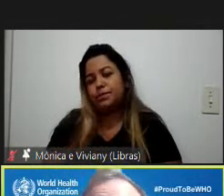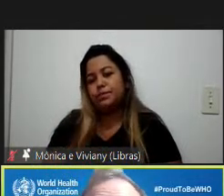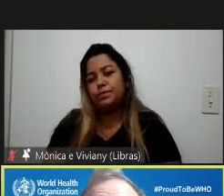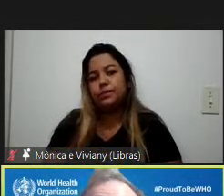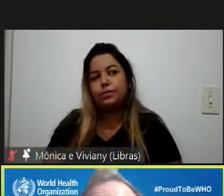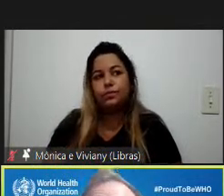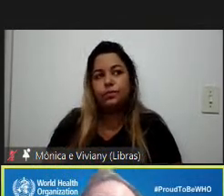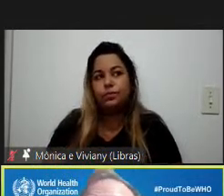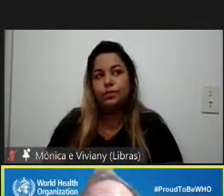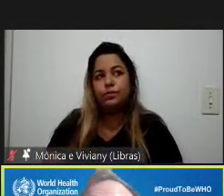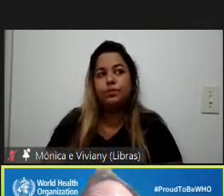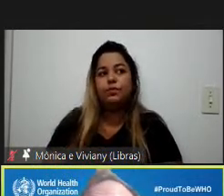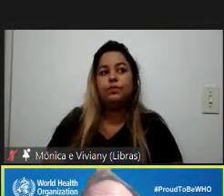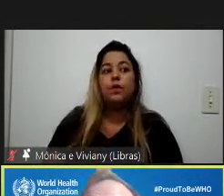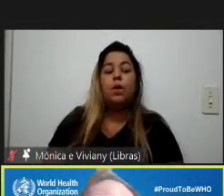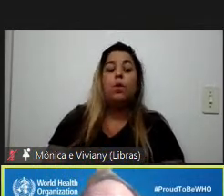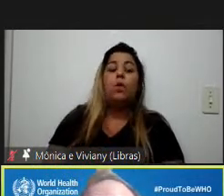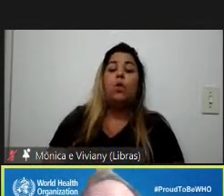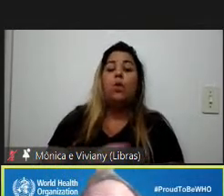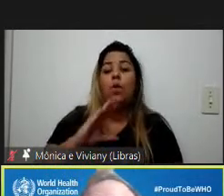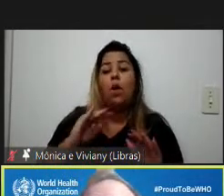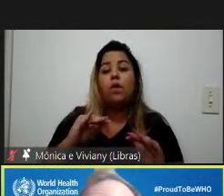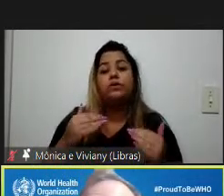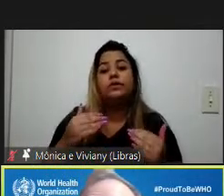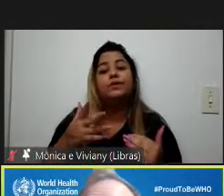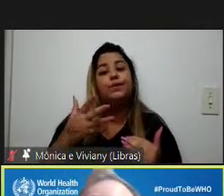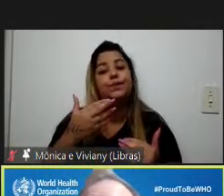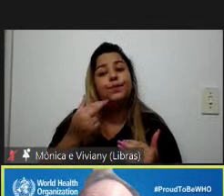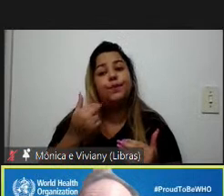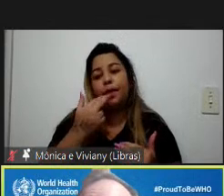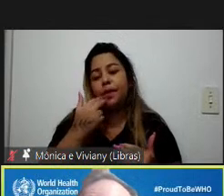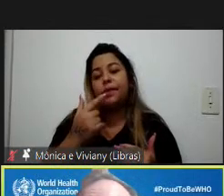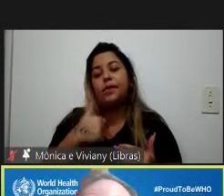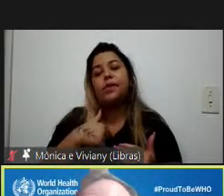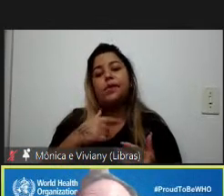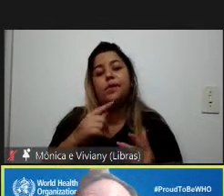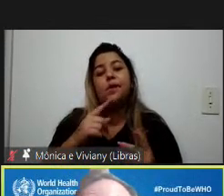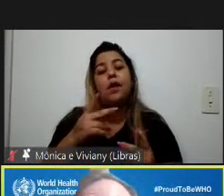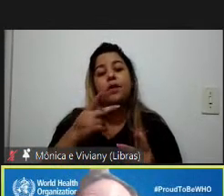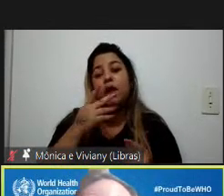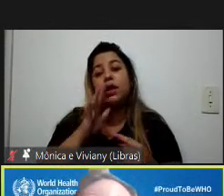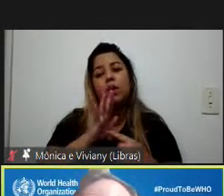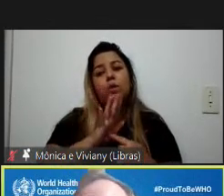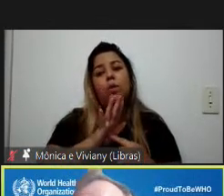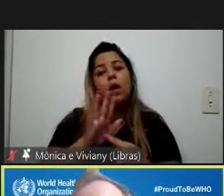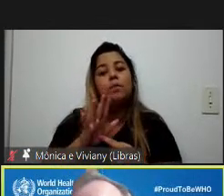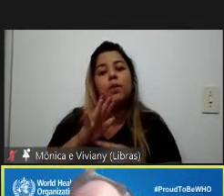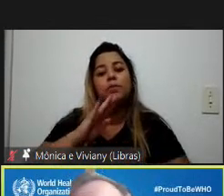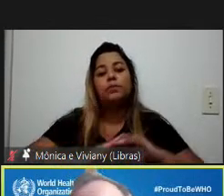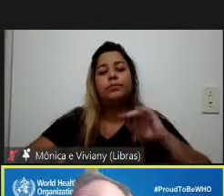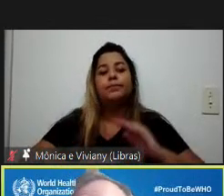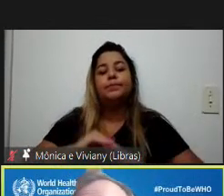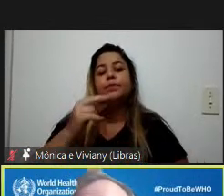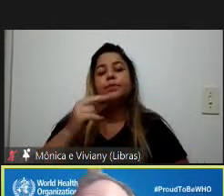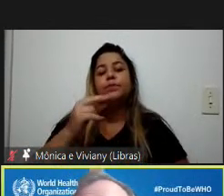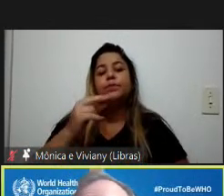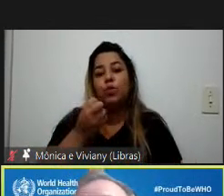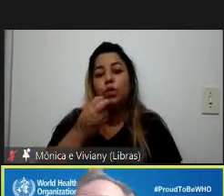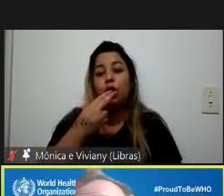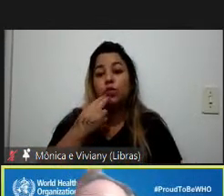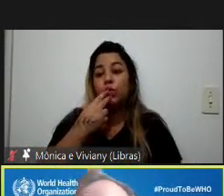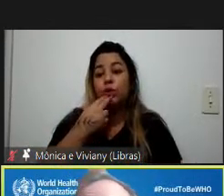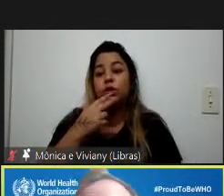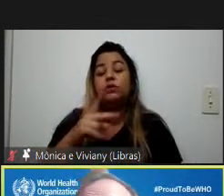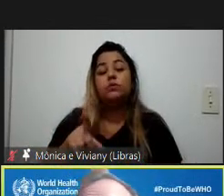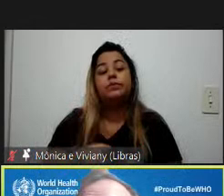has highlighted how the provision of nutrition actions through